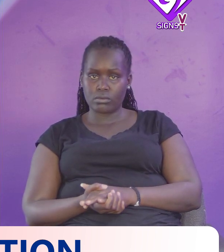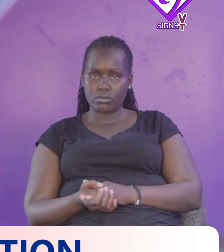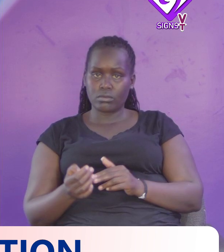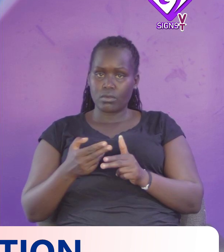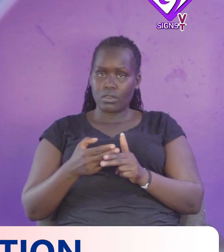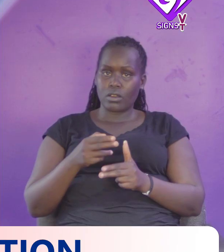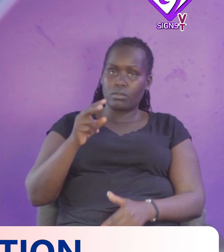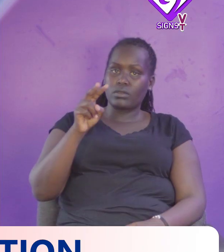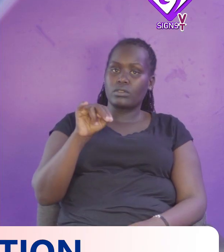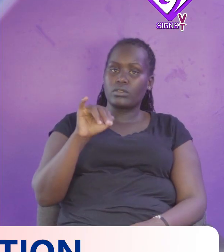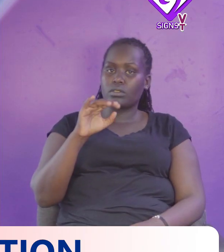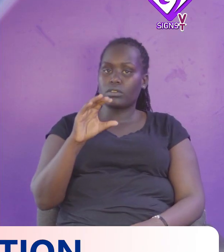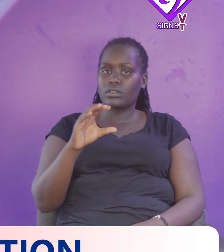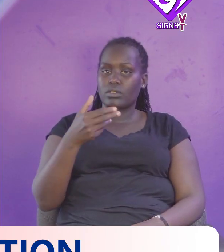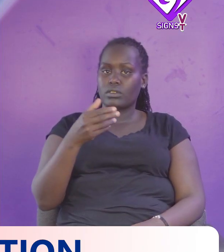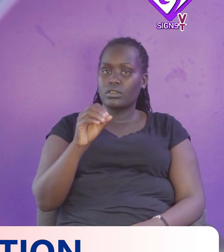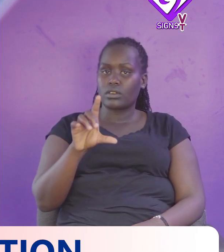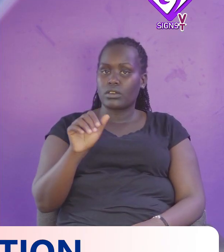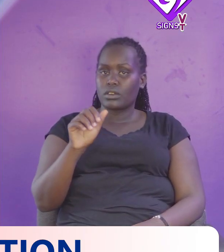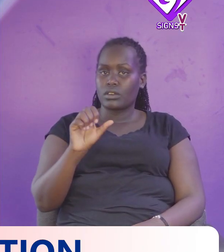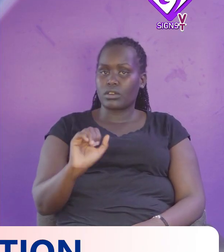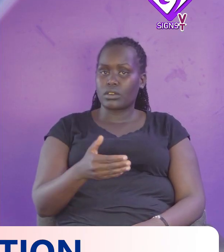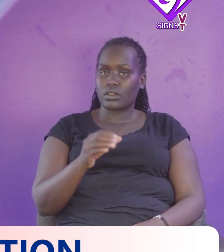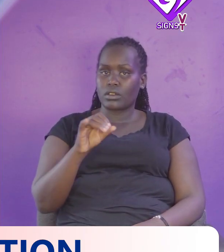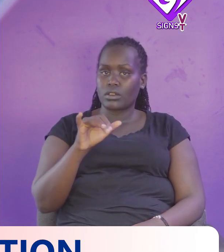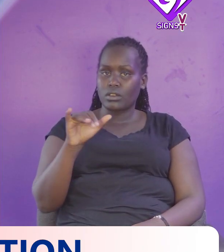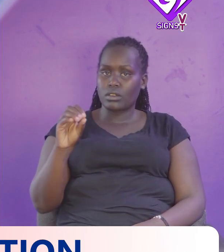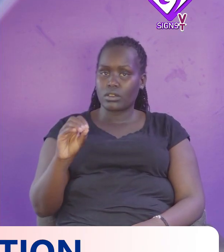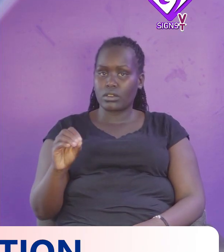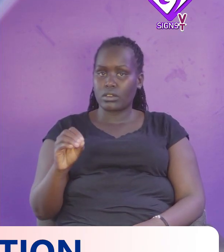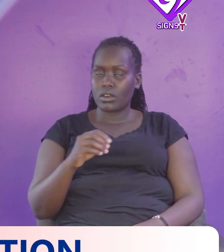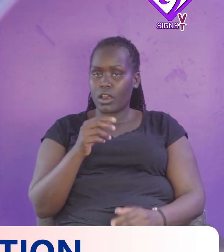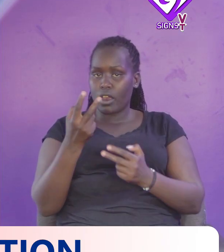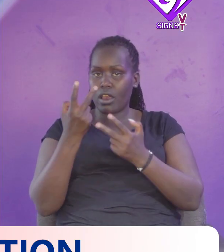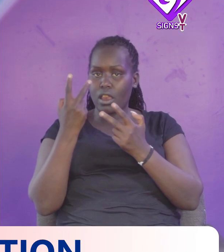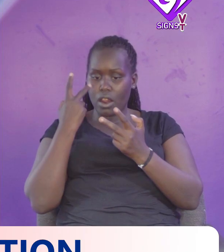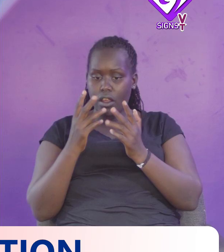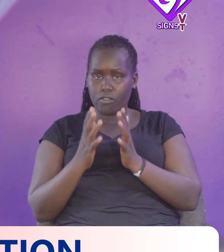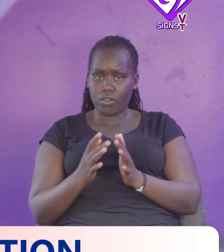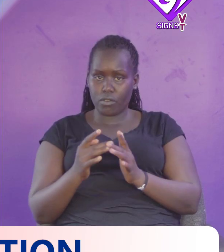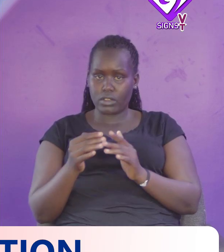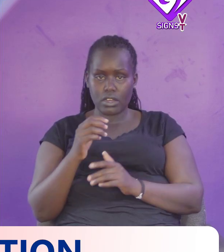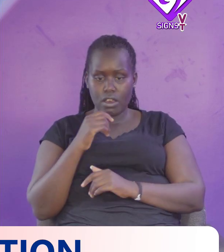Oyo. Yeah. And some viewers are really wondering what happened to him.